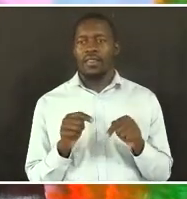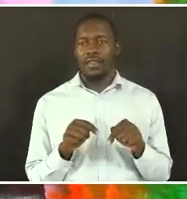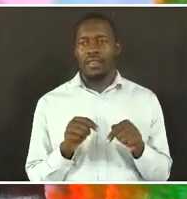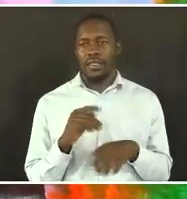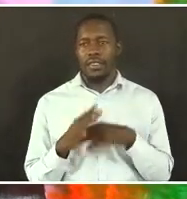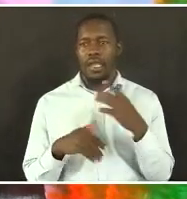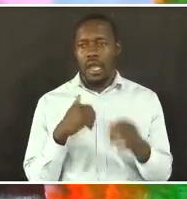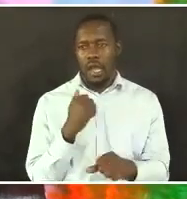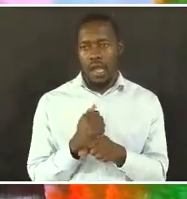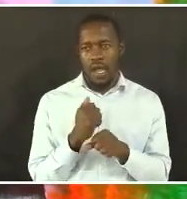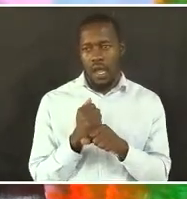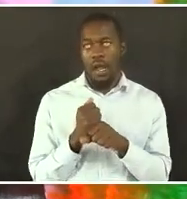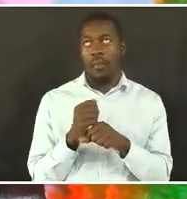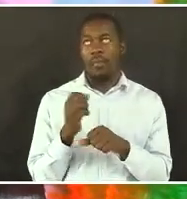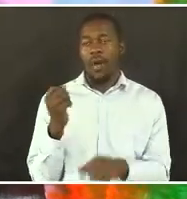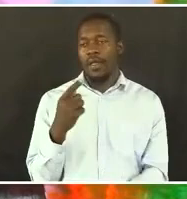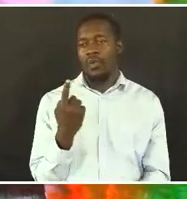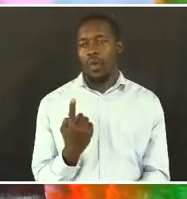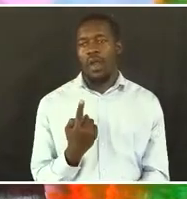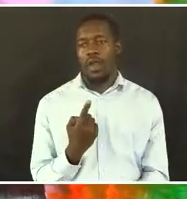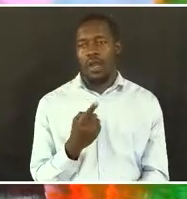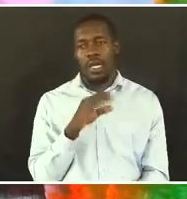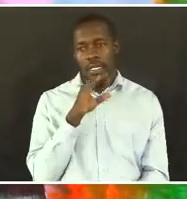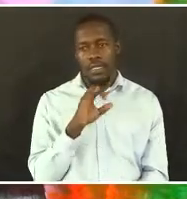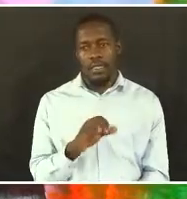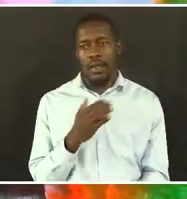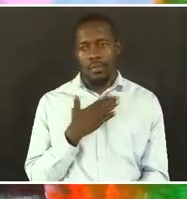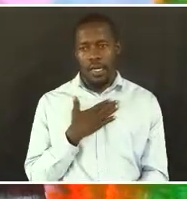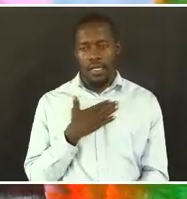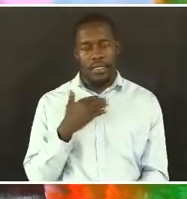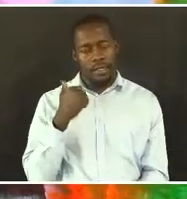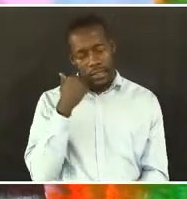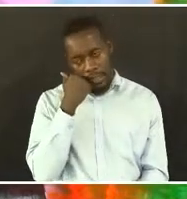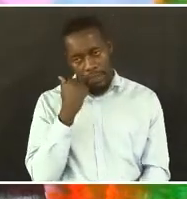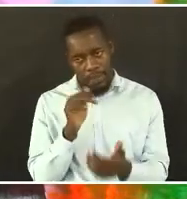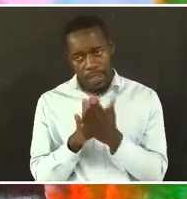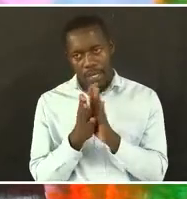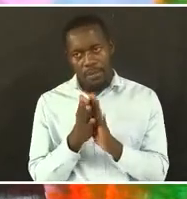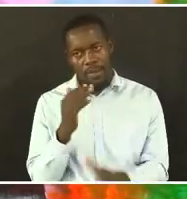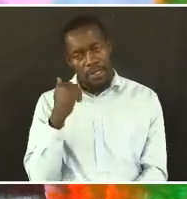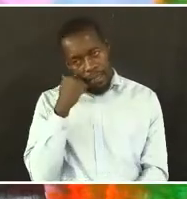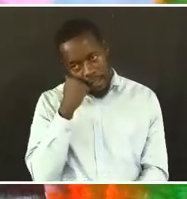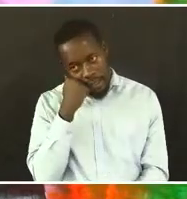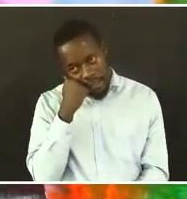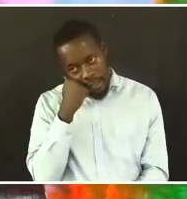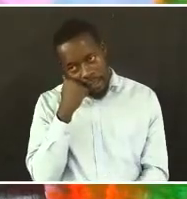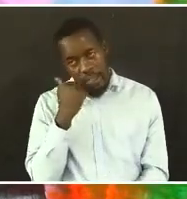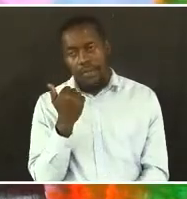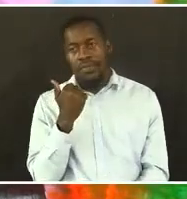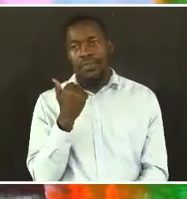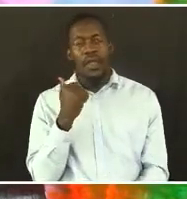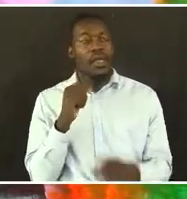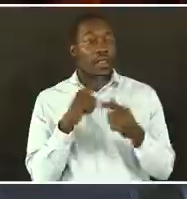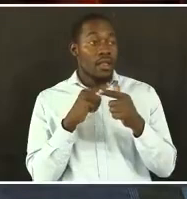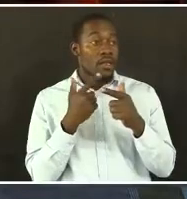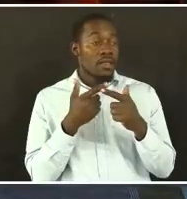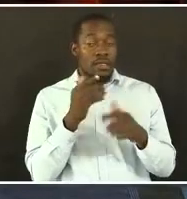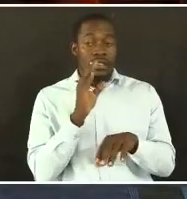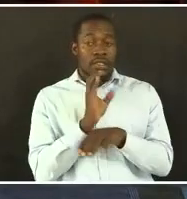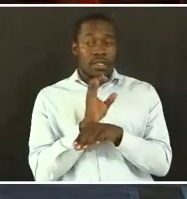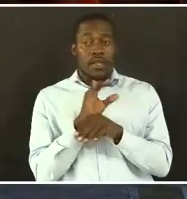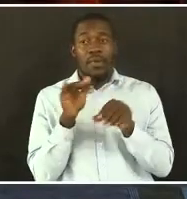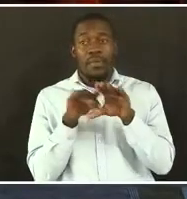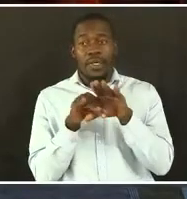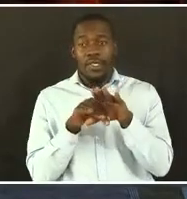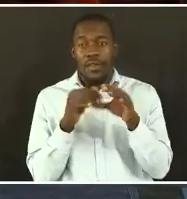my son fell seriously ill, and my son was admitted. And you know, enough church members told me they were praying with me, and I believed